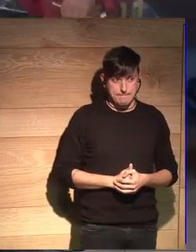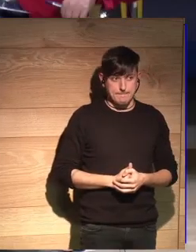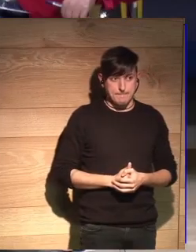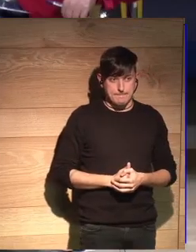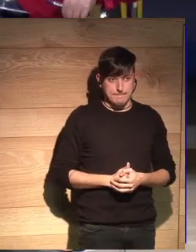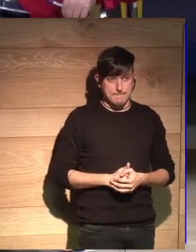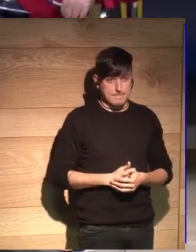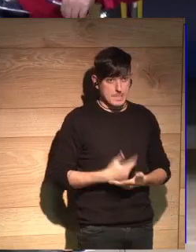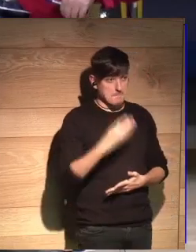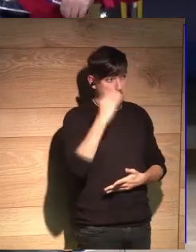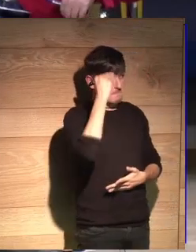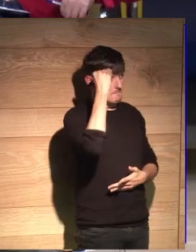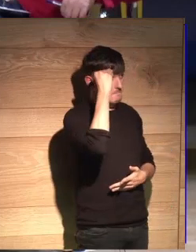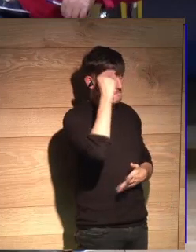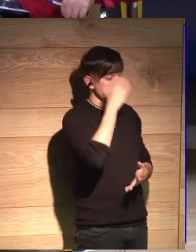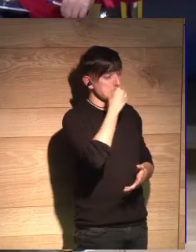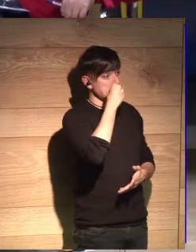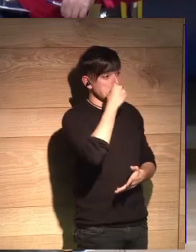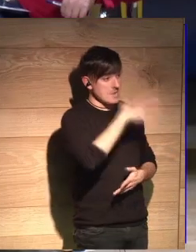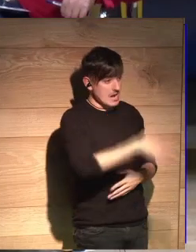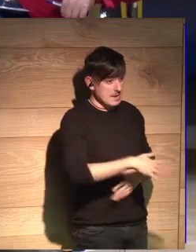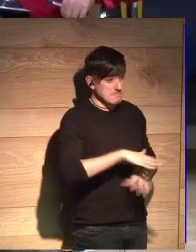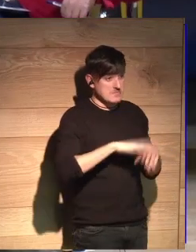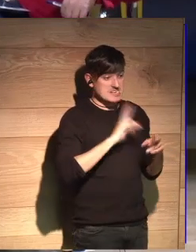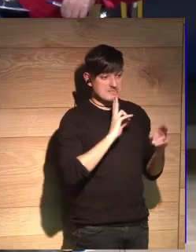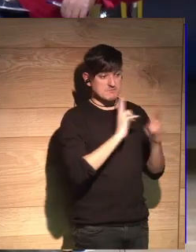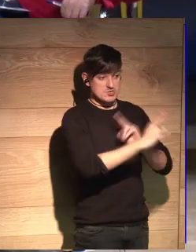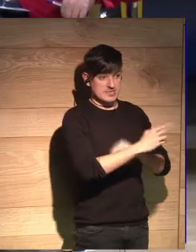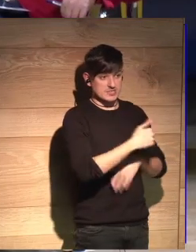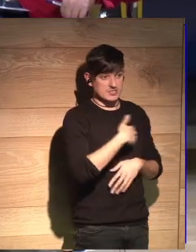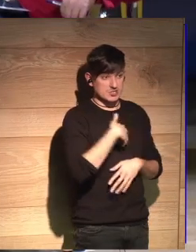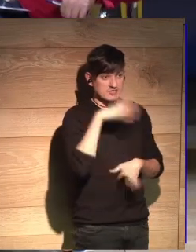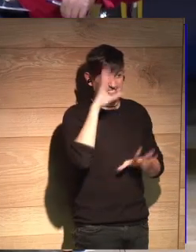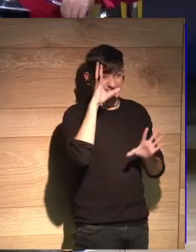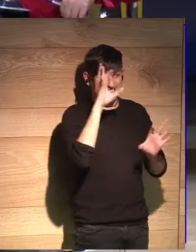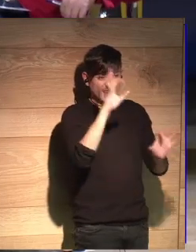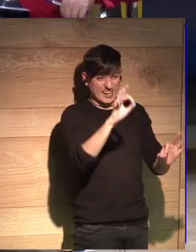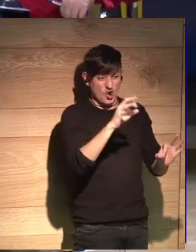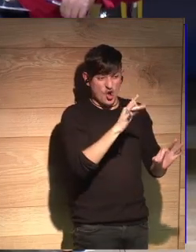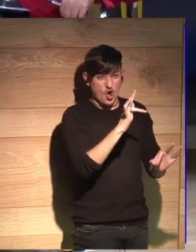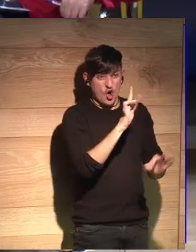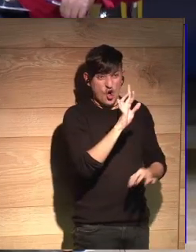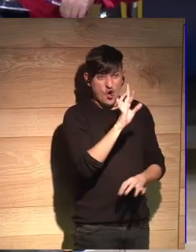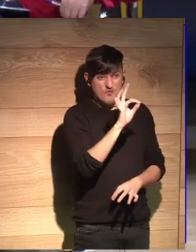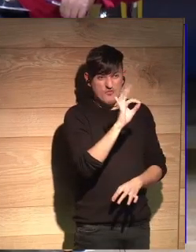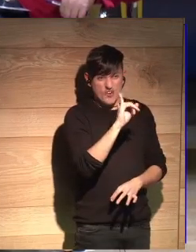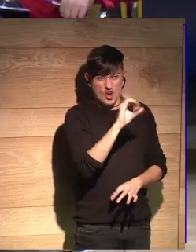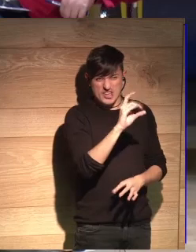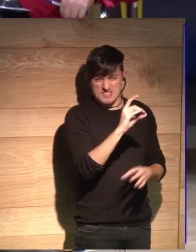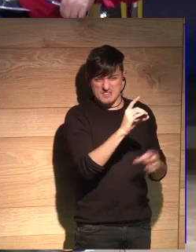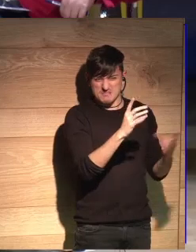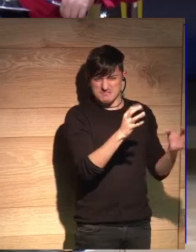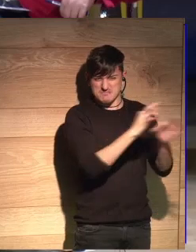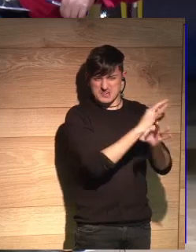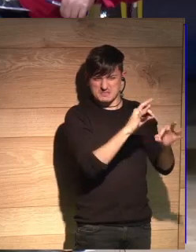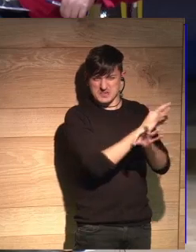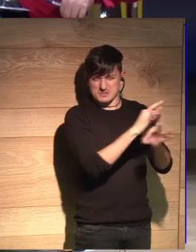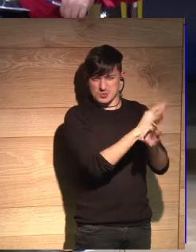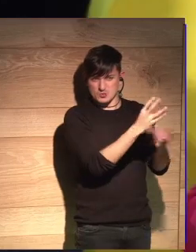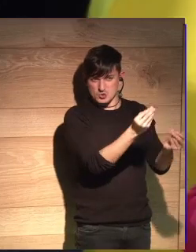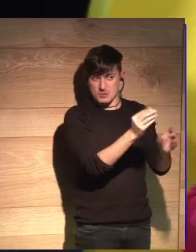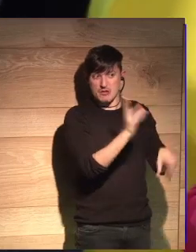To try to give a quick response, I think Freud was wrong about a lot of things, but I think he was right that, yes, we are generated by a